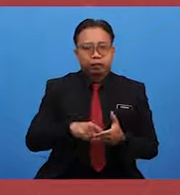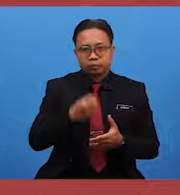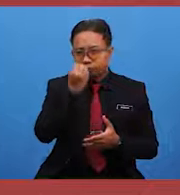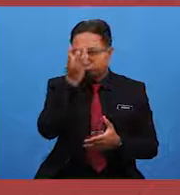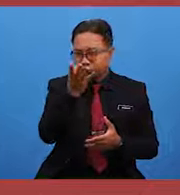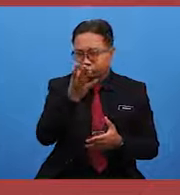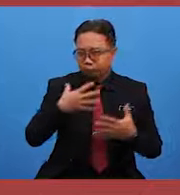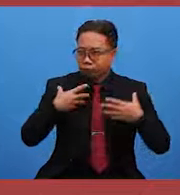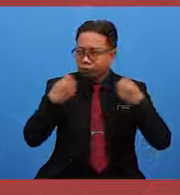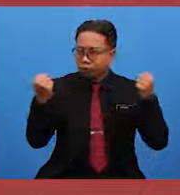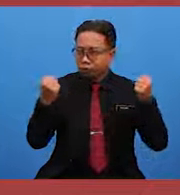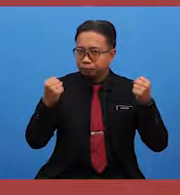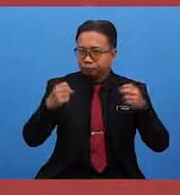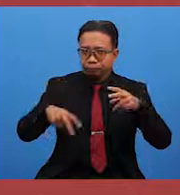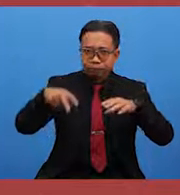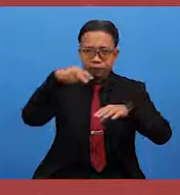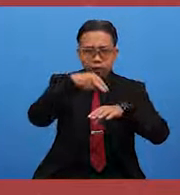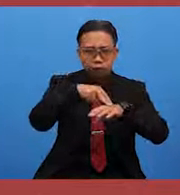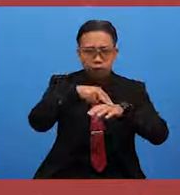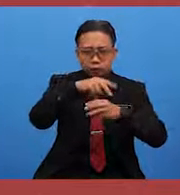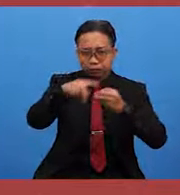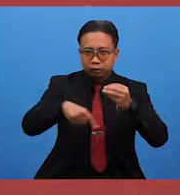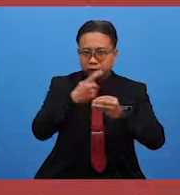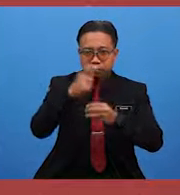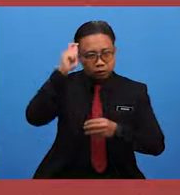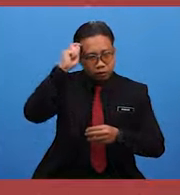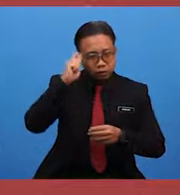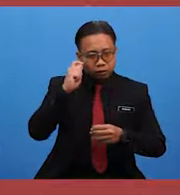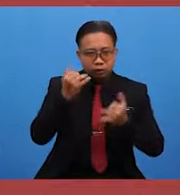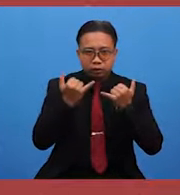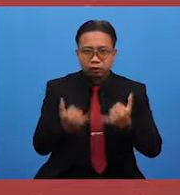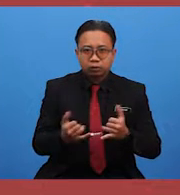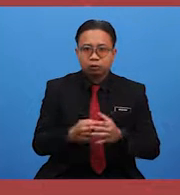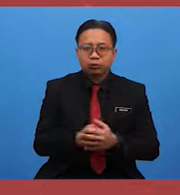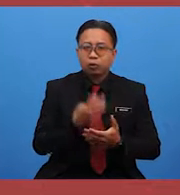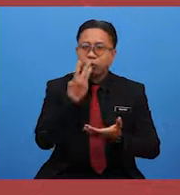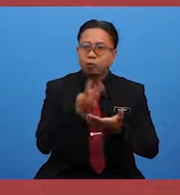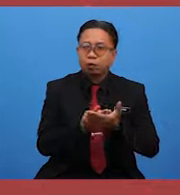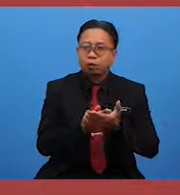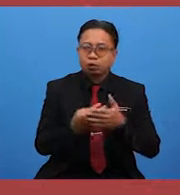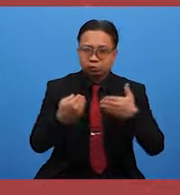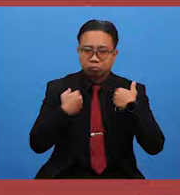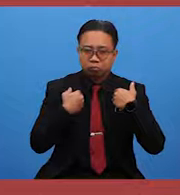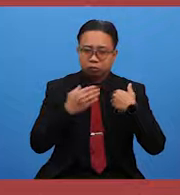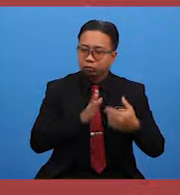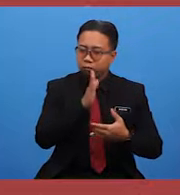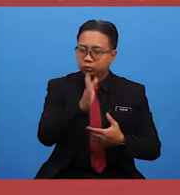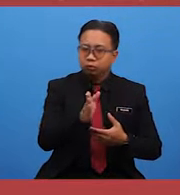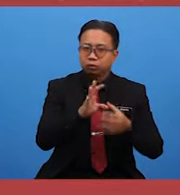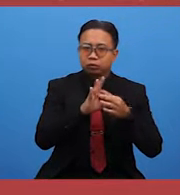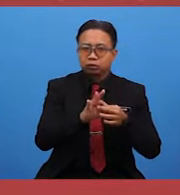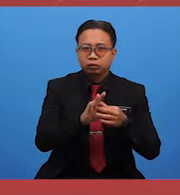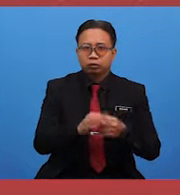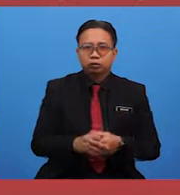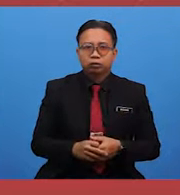that health is a growing concern among teenagers now. Well, that is something to be proud of.